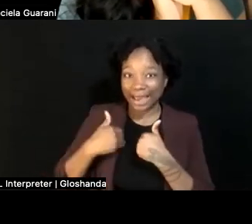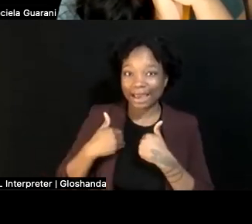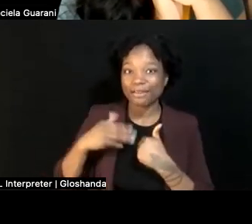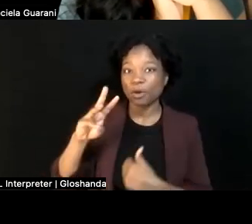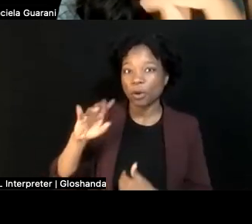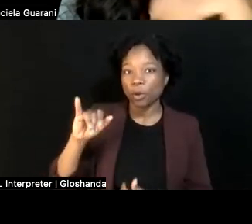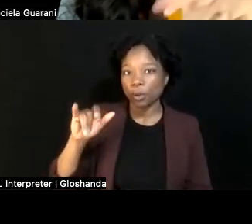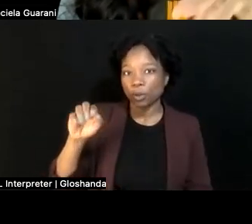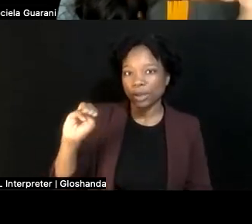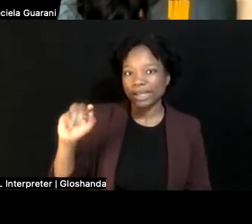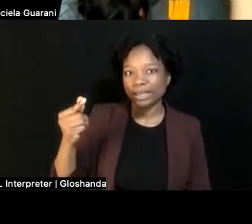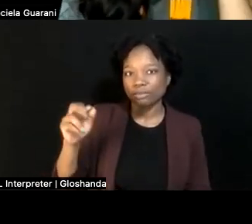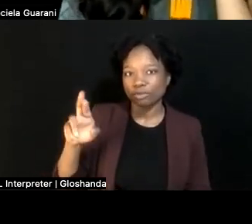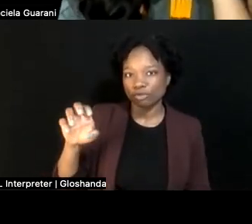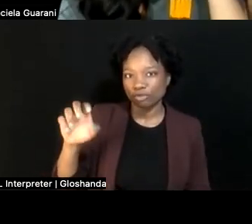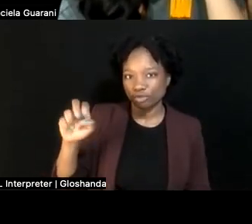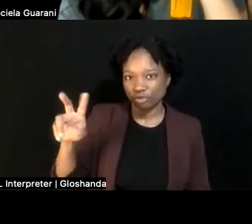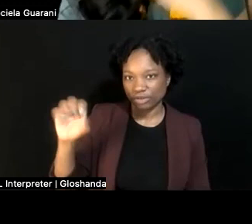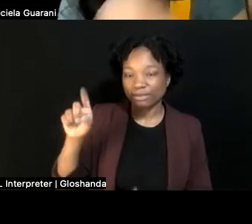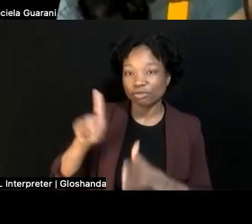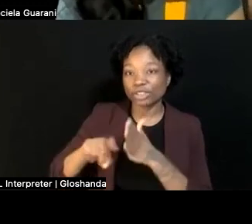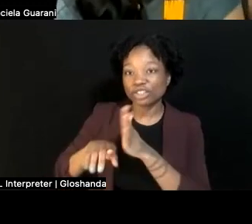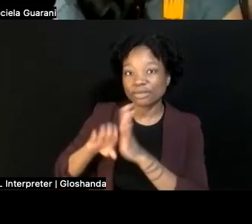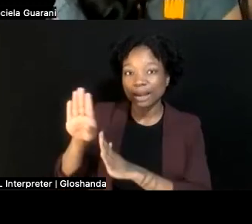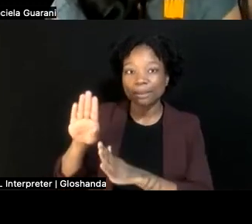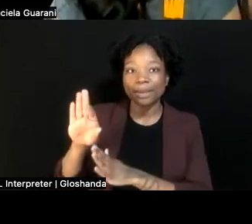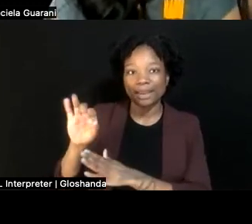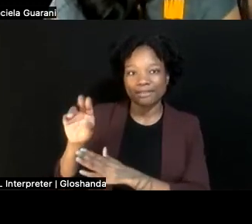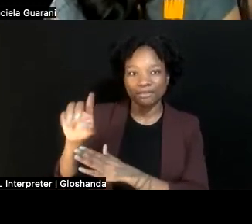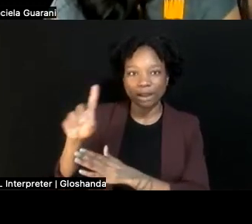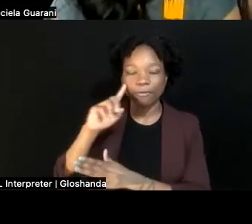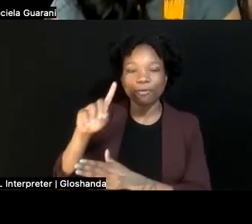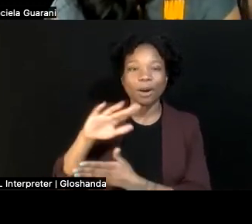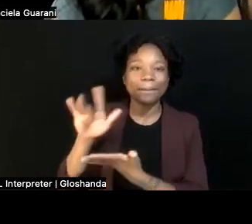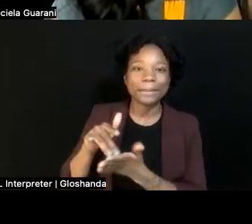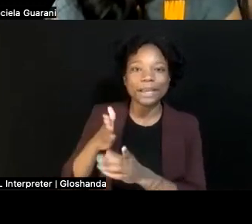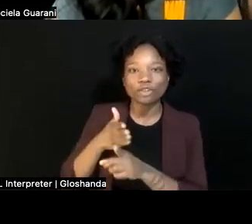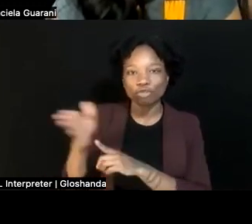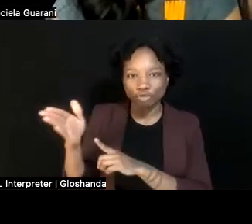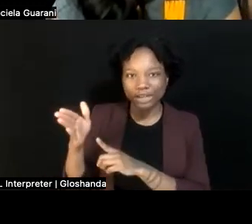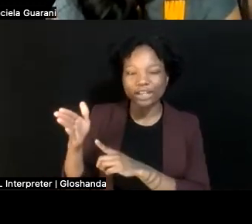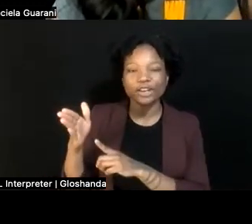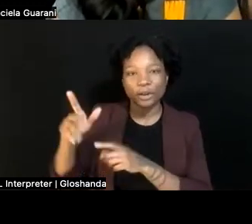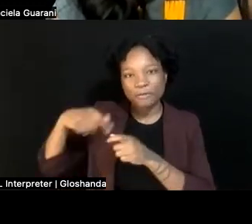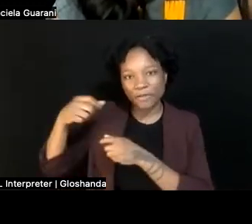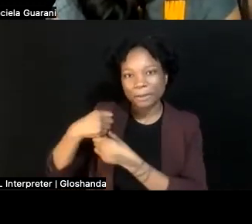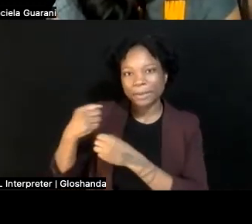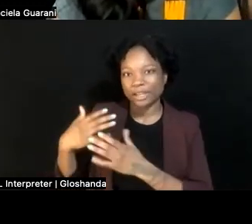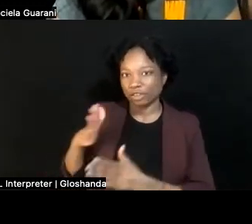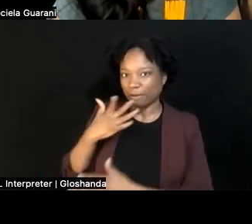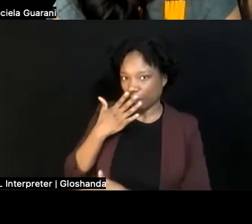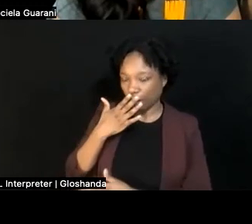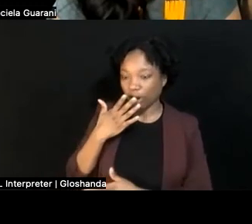The Greaves R&D Fund is our first international fund. It is designed to support filmmakers of